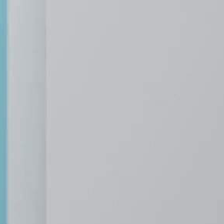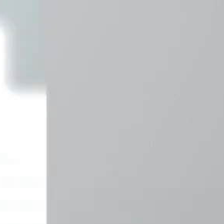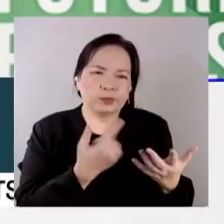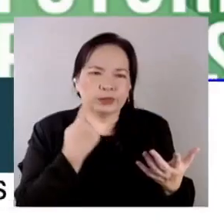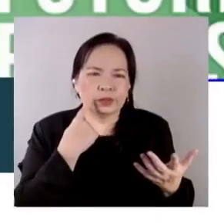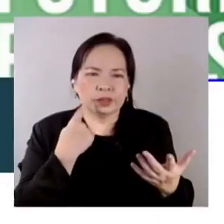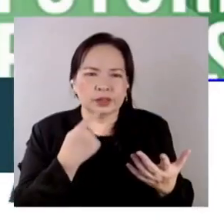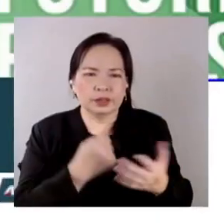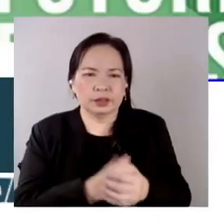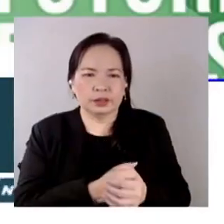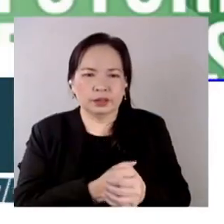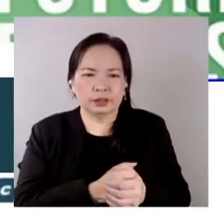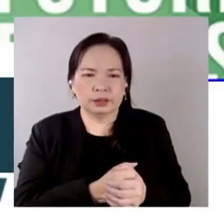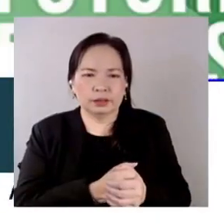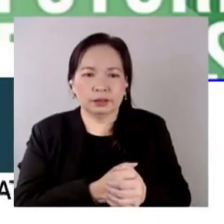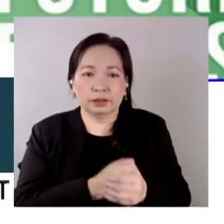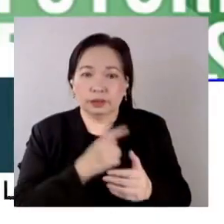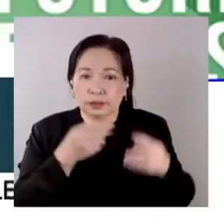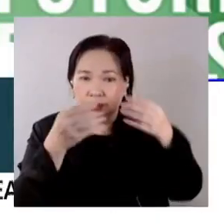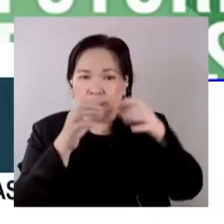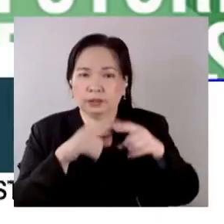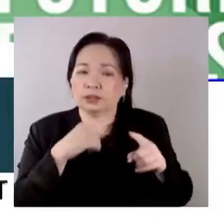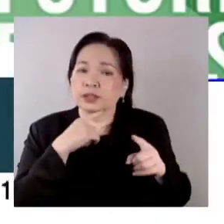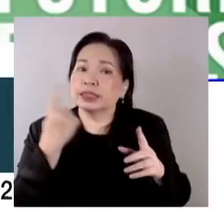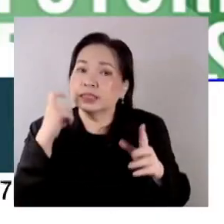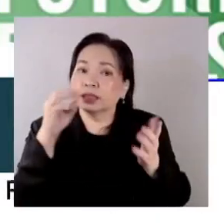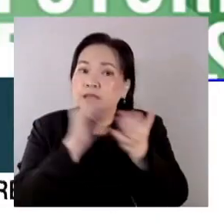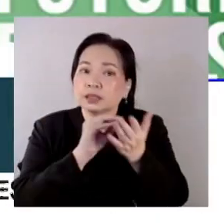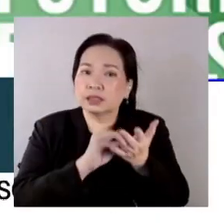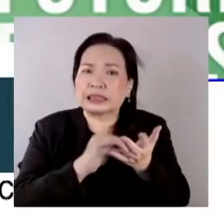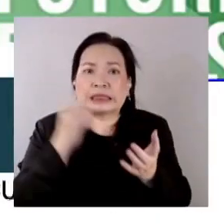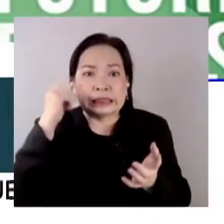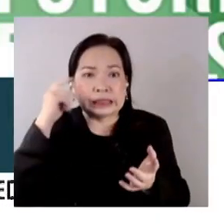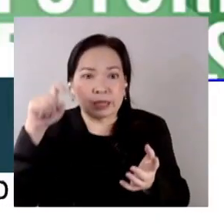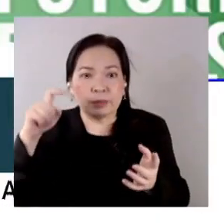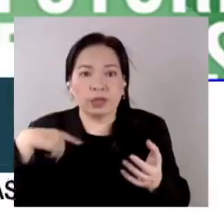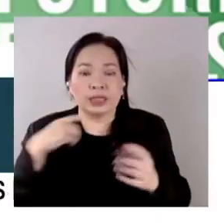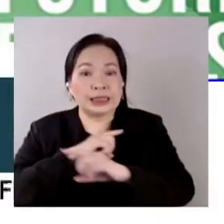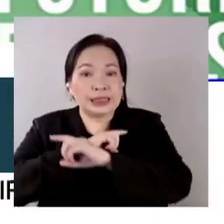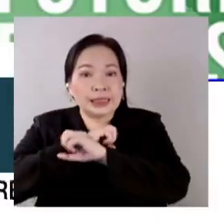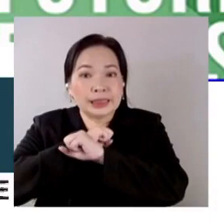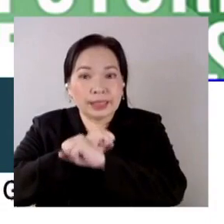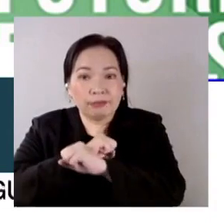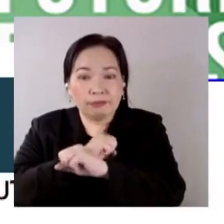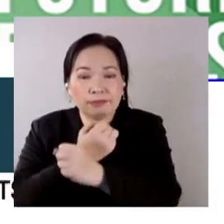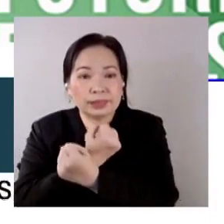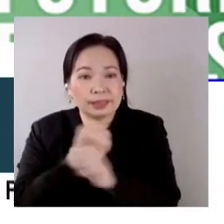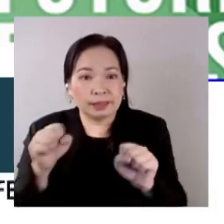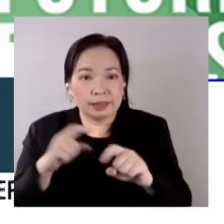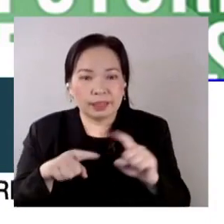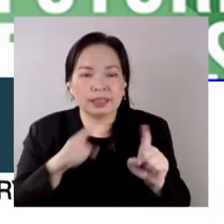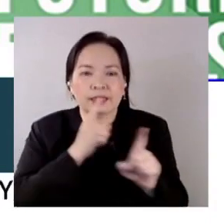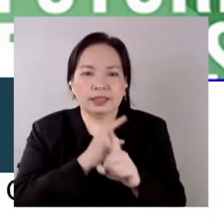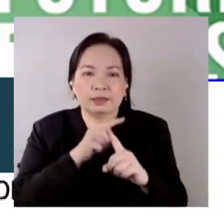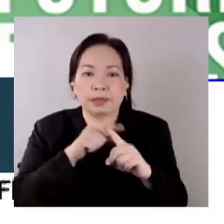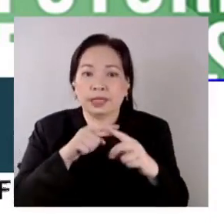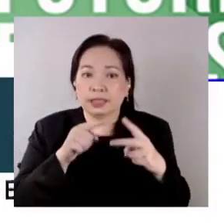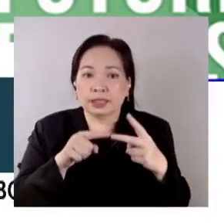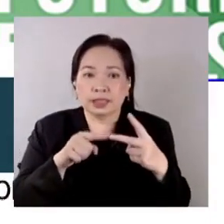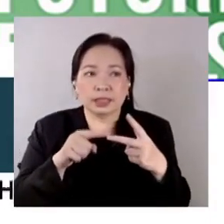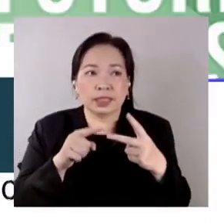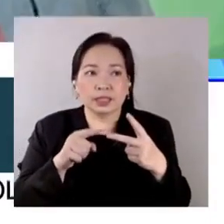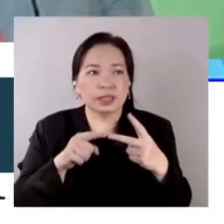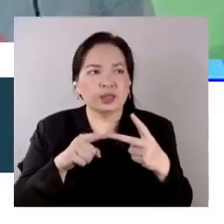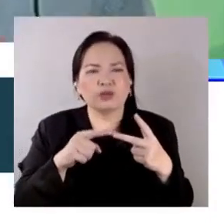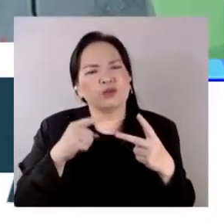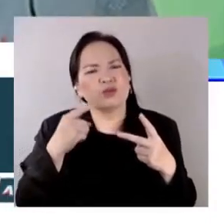Also have to take into account security concerns. That's a valid concern. But at the same time, we also have to look at it. What do we get out of